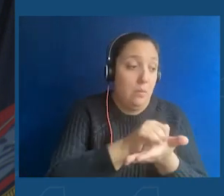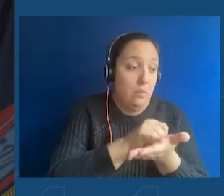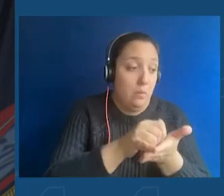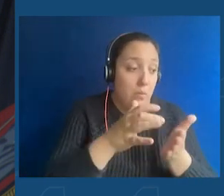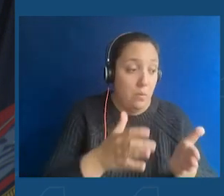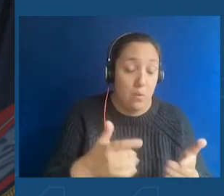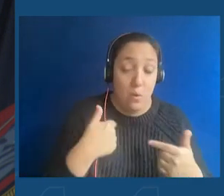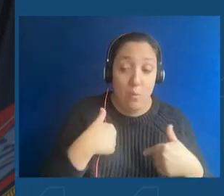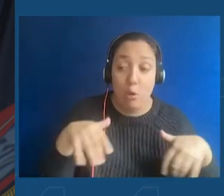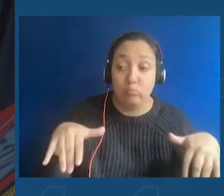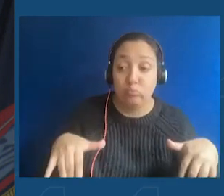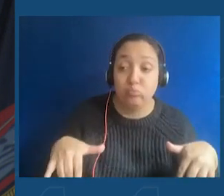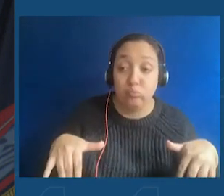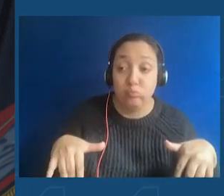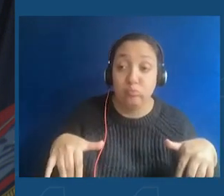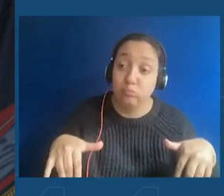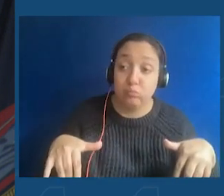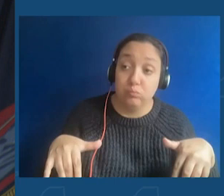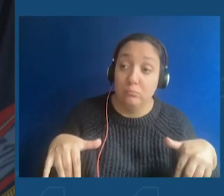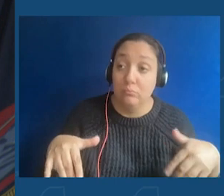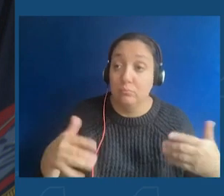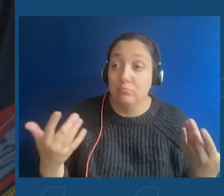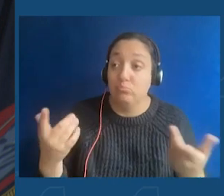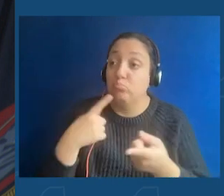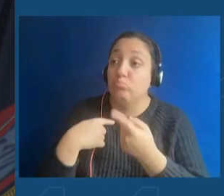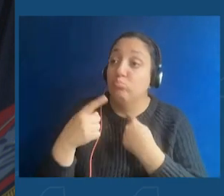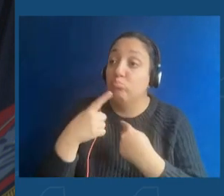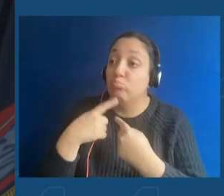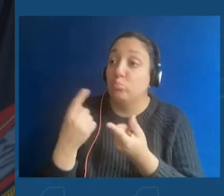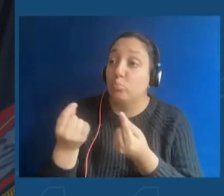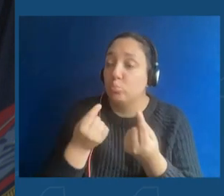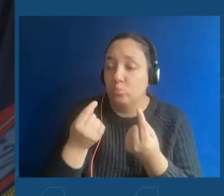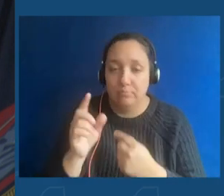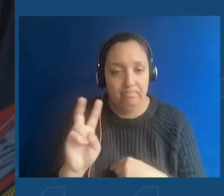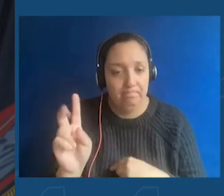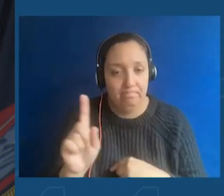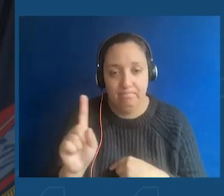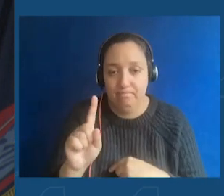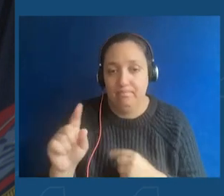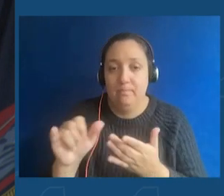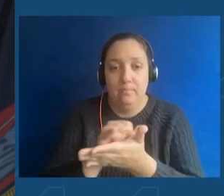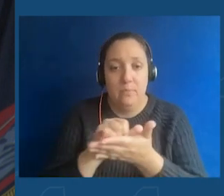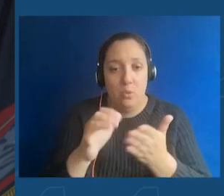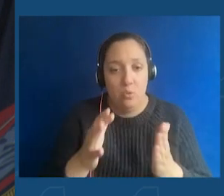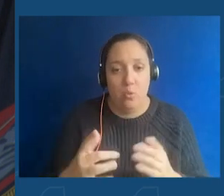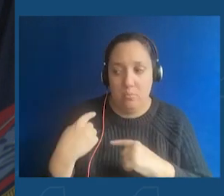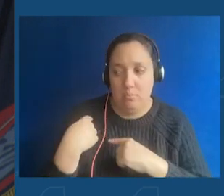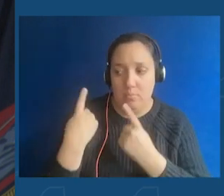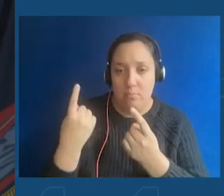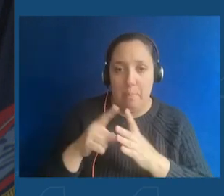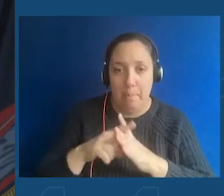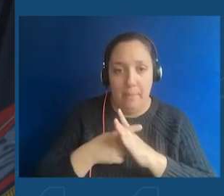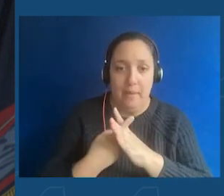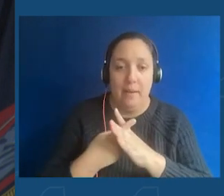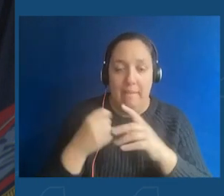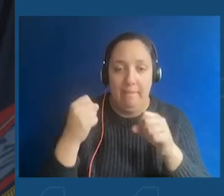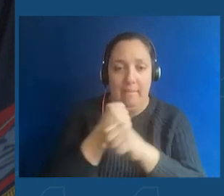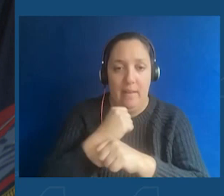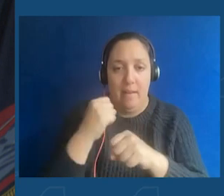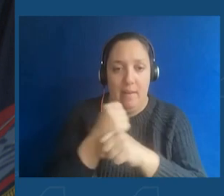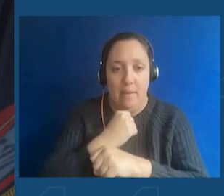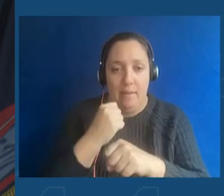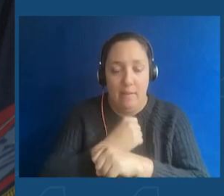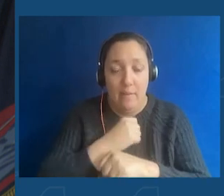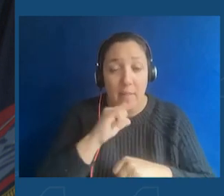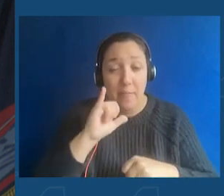done. Our state has, from the beginning, fought this great fight. Abortion was legal in New York 3